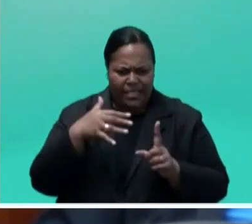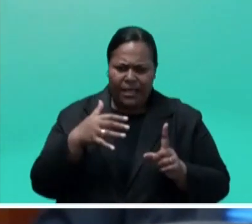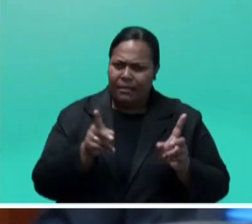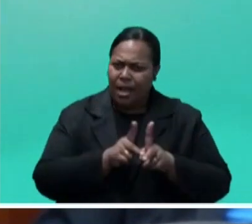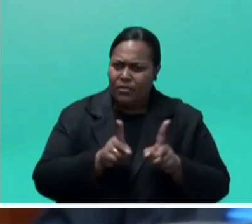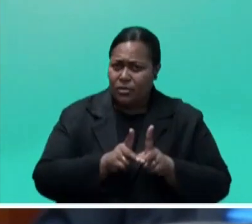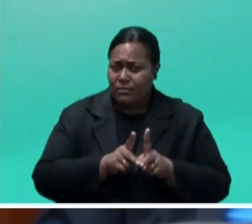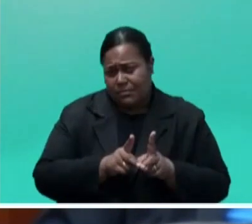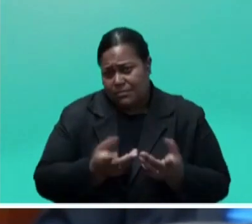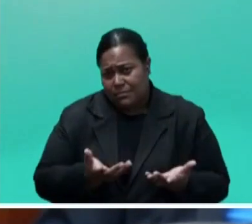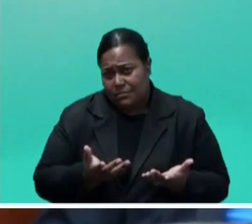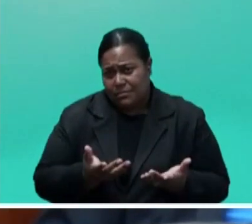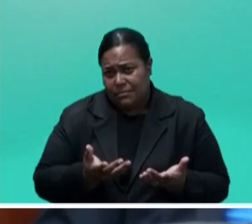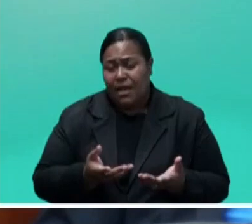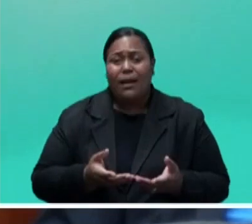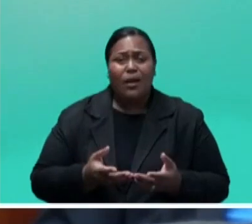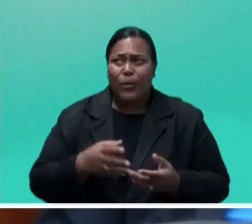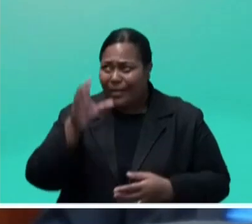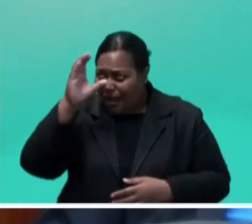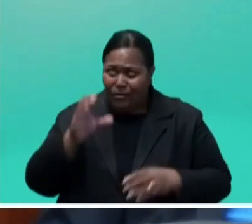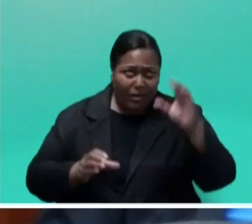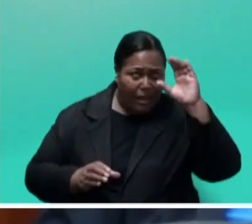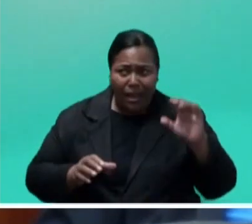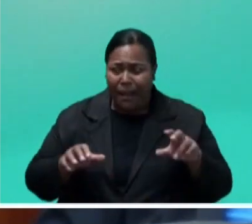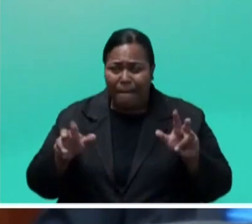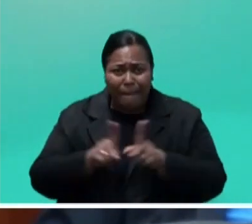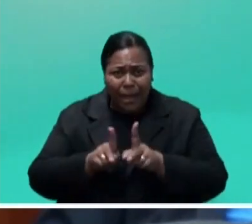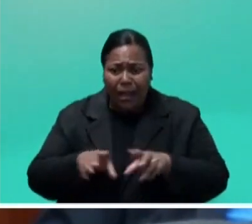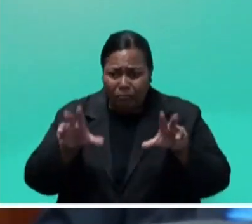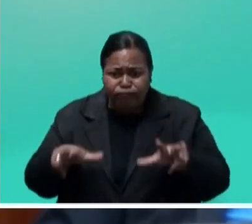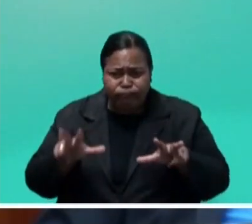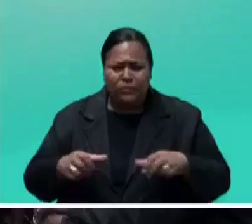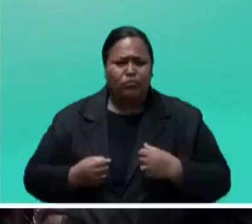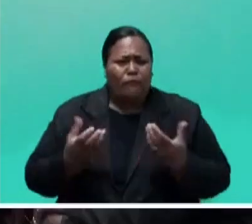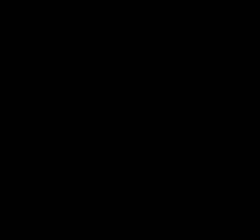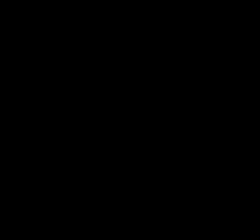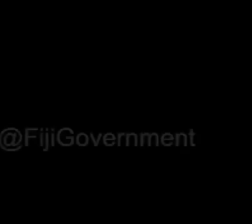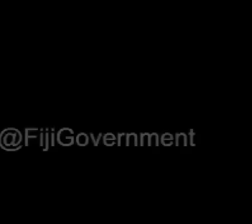working with our bilateral partners to deliver to our people. Thank you. Thank you.